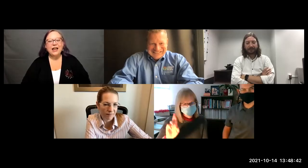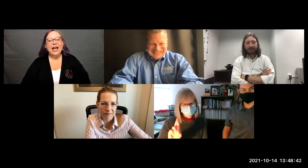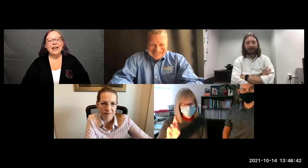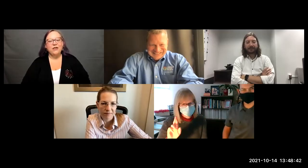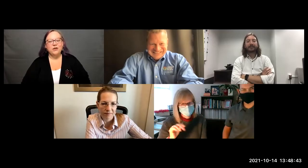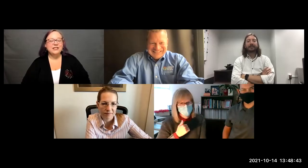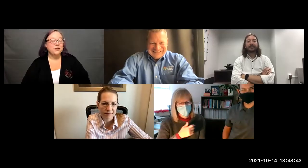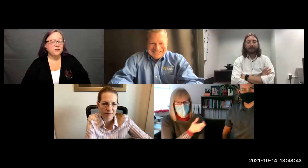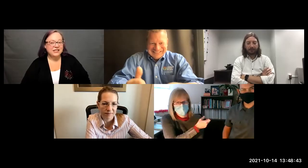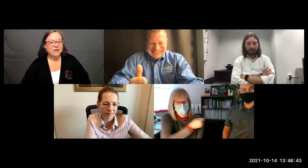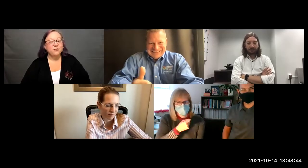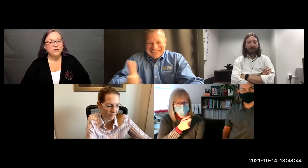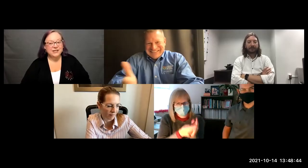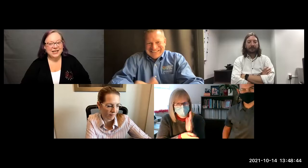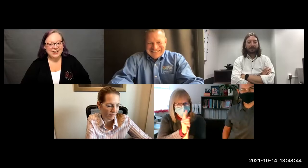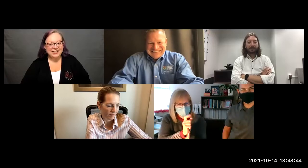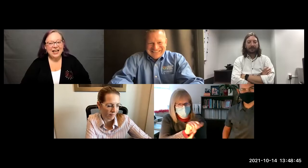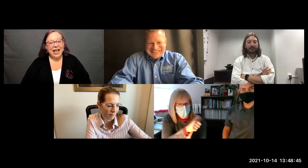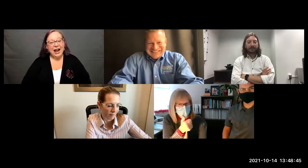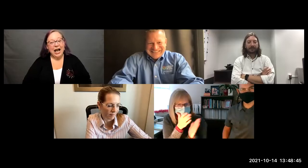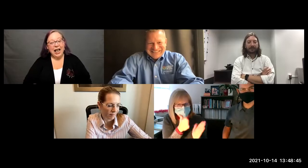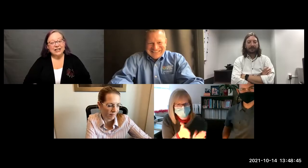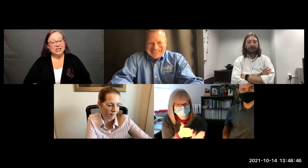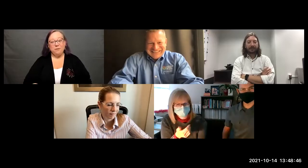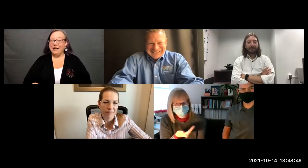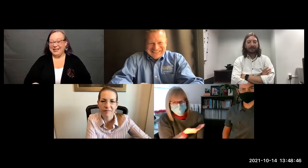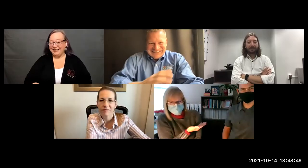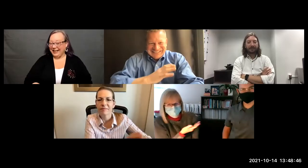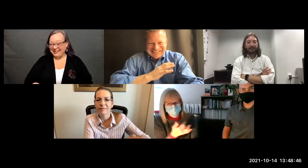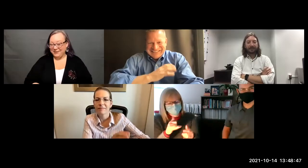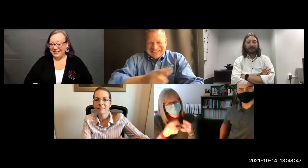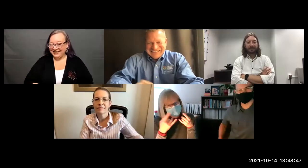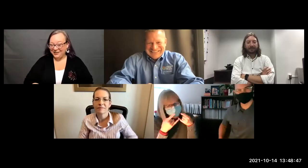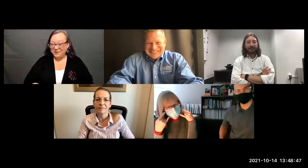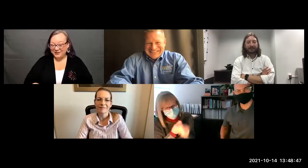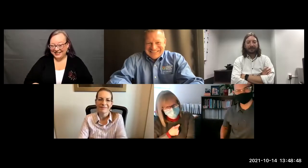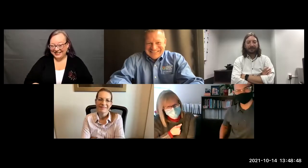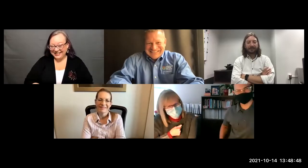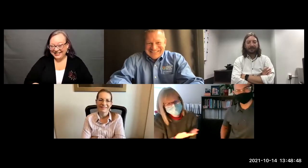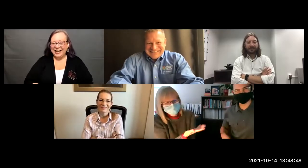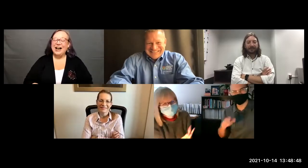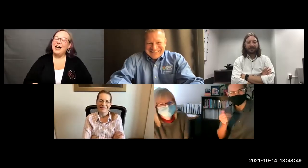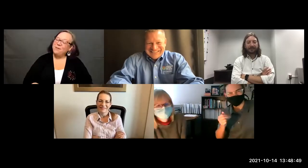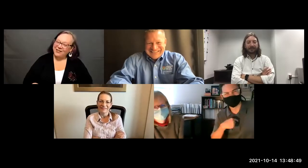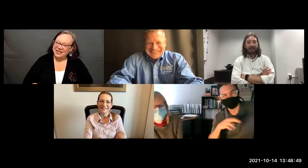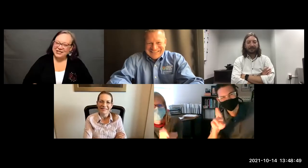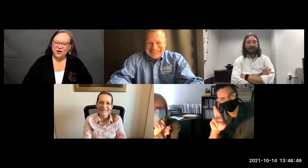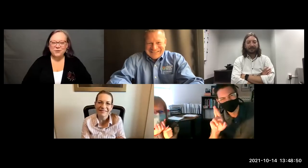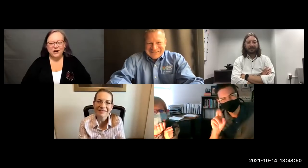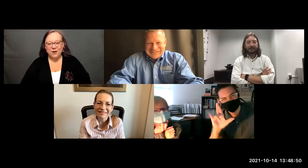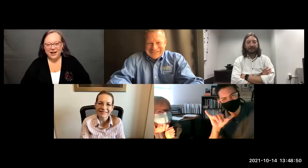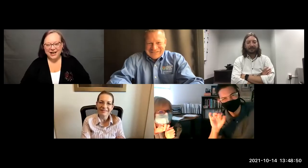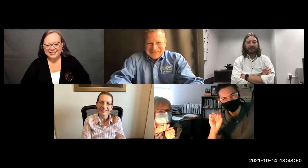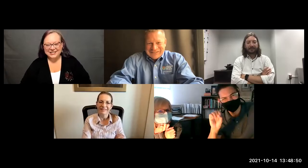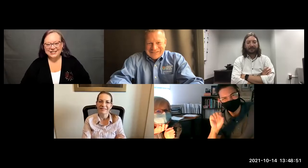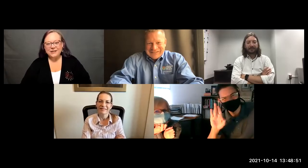here at California School for the Deaf, Riverside. And I actually brought in last minute another person. I apologize for us